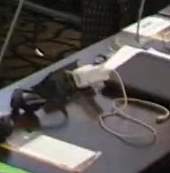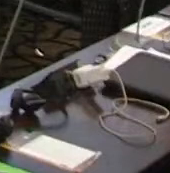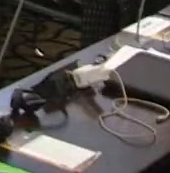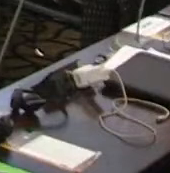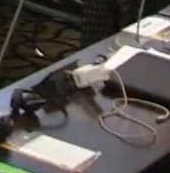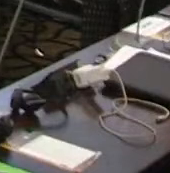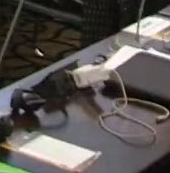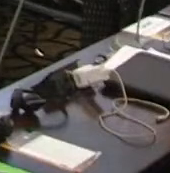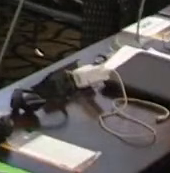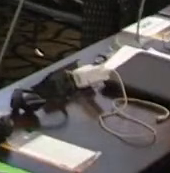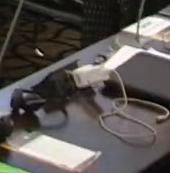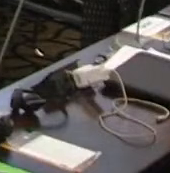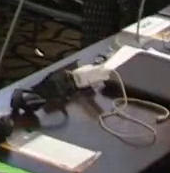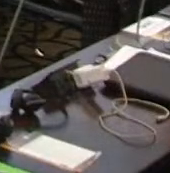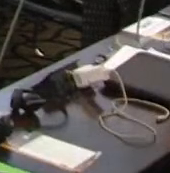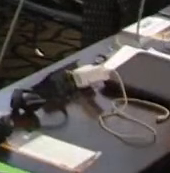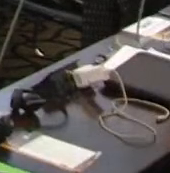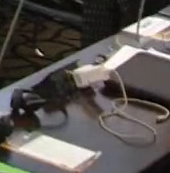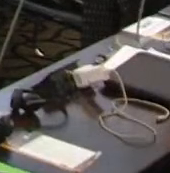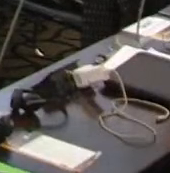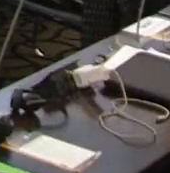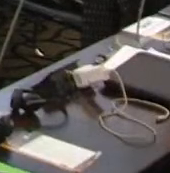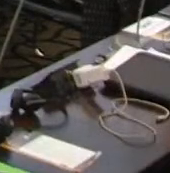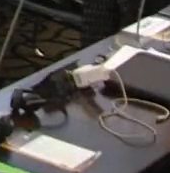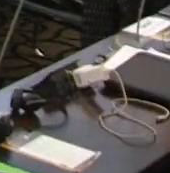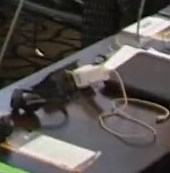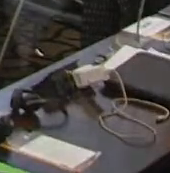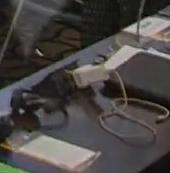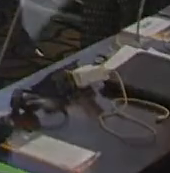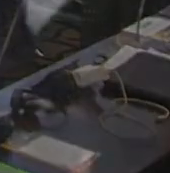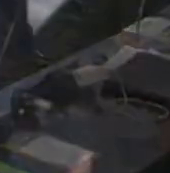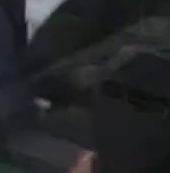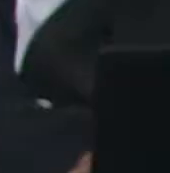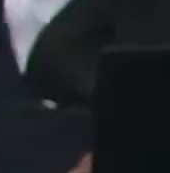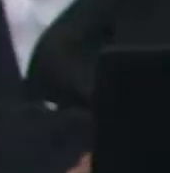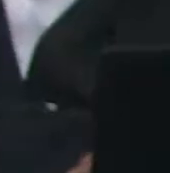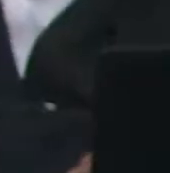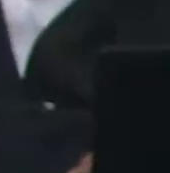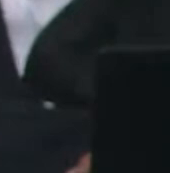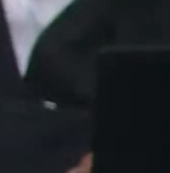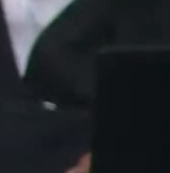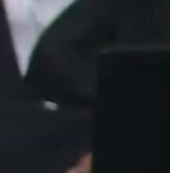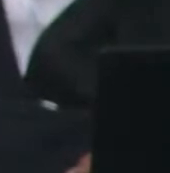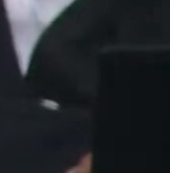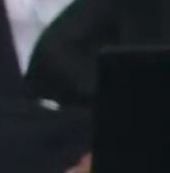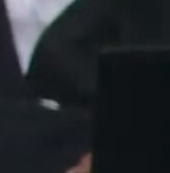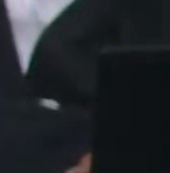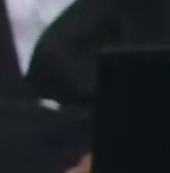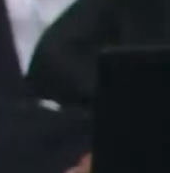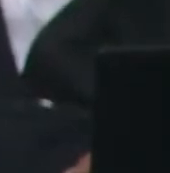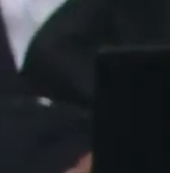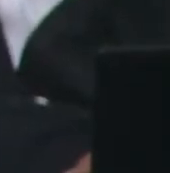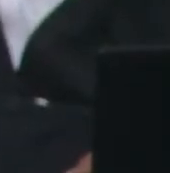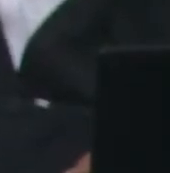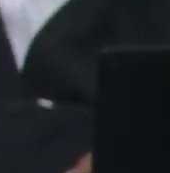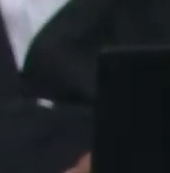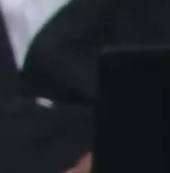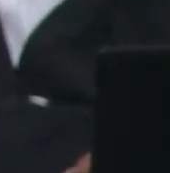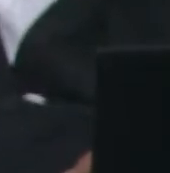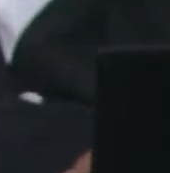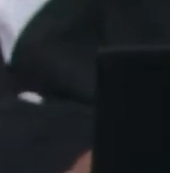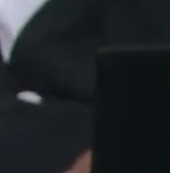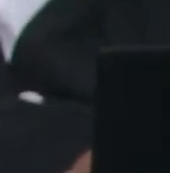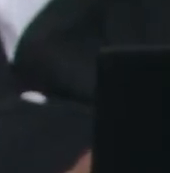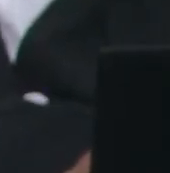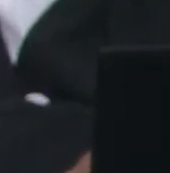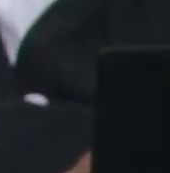carefully, very, very carefully, that there are certain measures